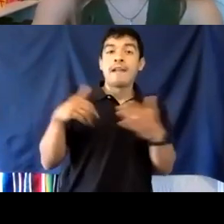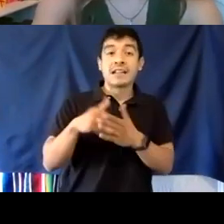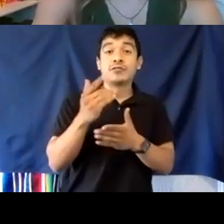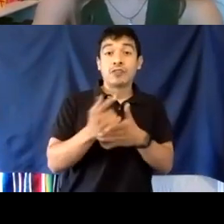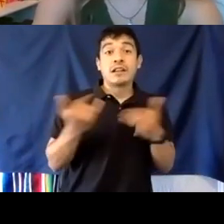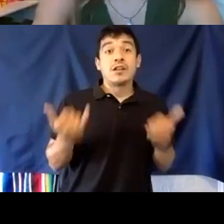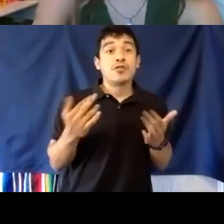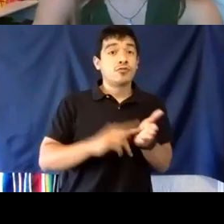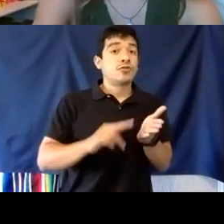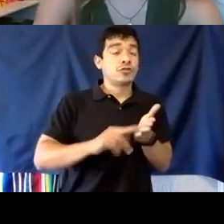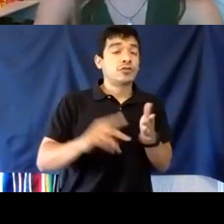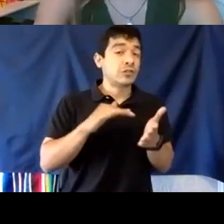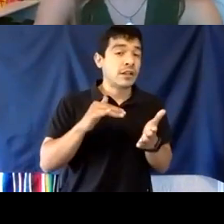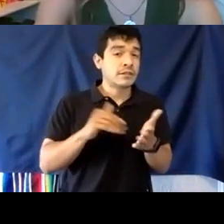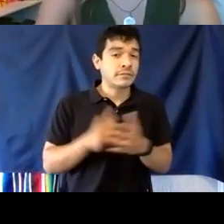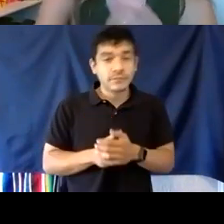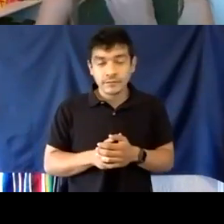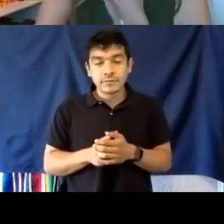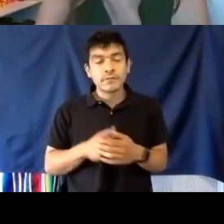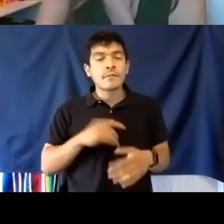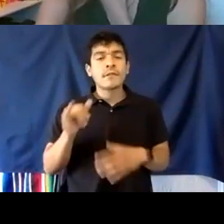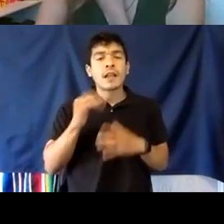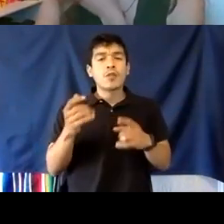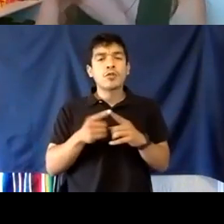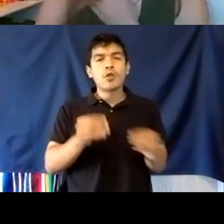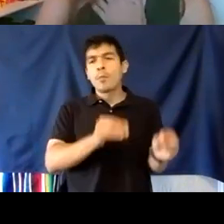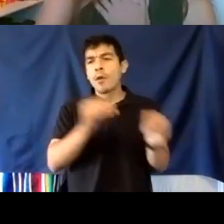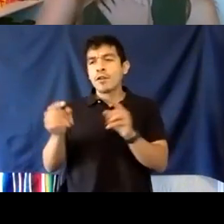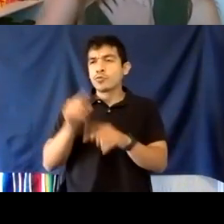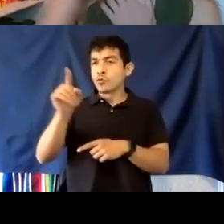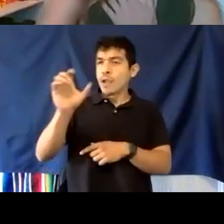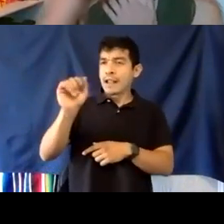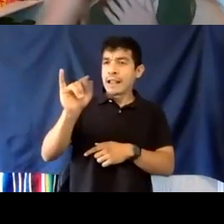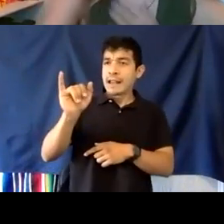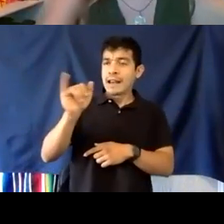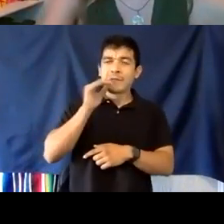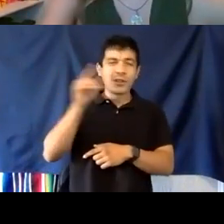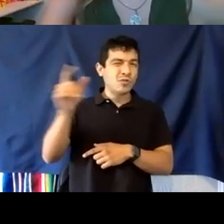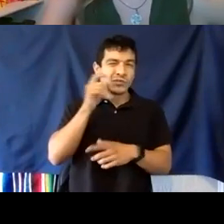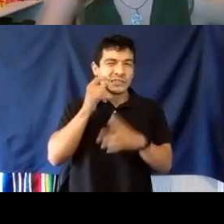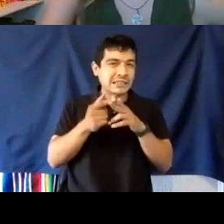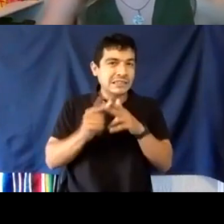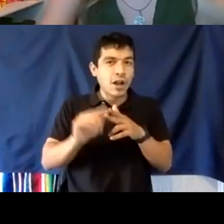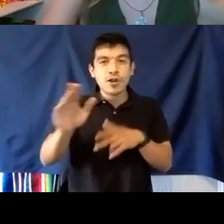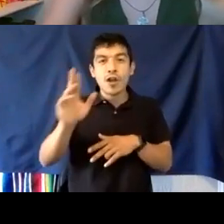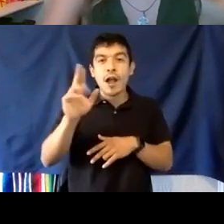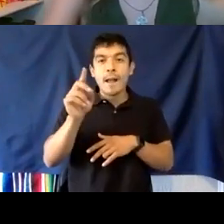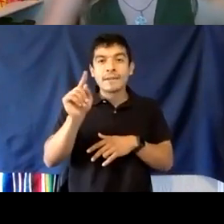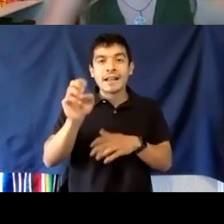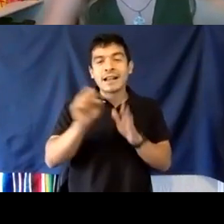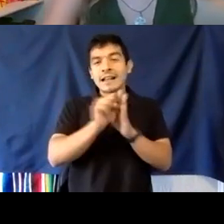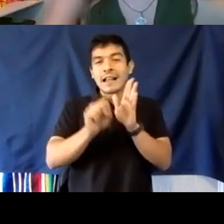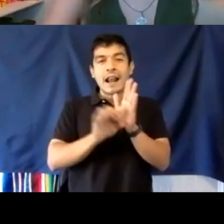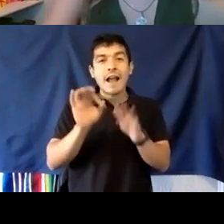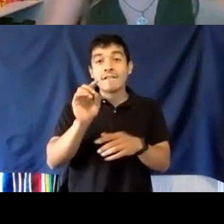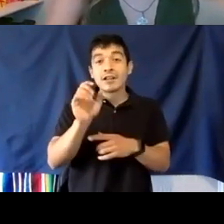studies. And Caty, I wanted to move back over to you to kick us off, because you know you're about to launch your updated State of the Documentary Field report.